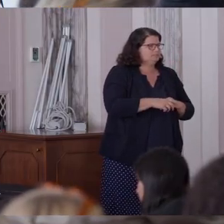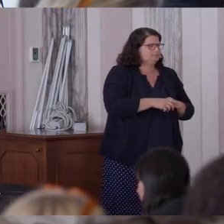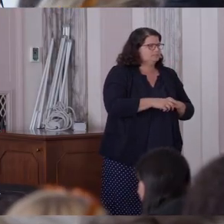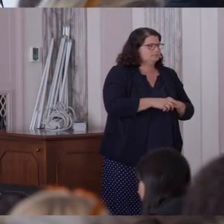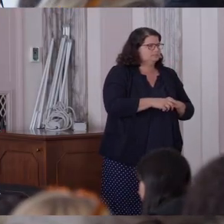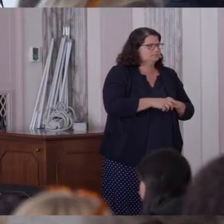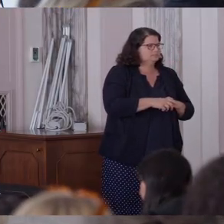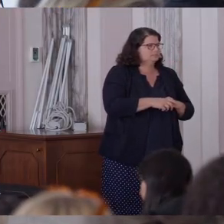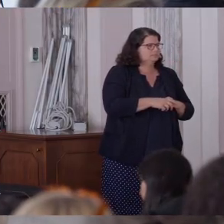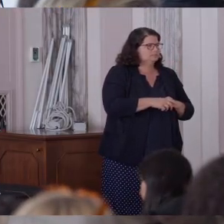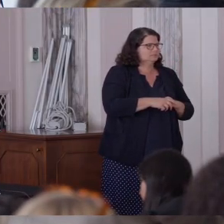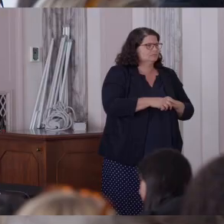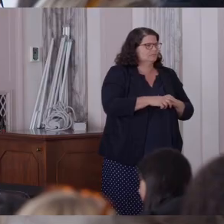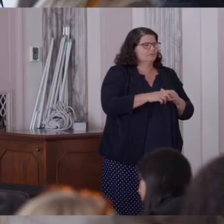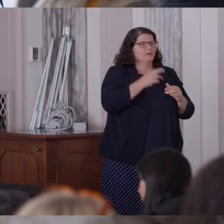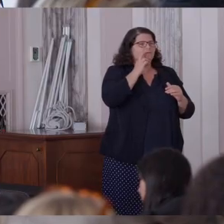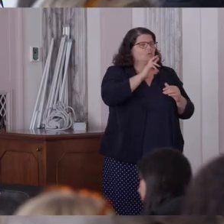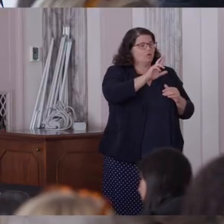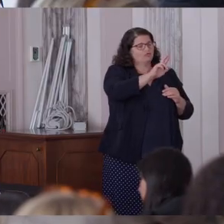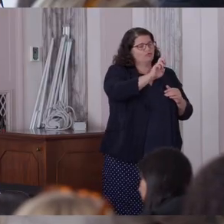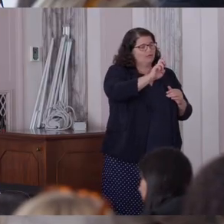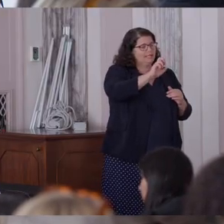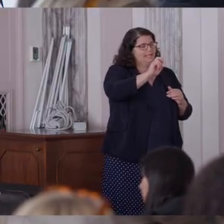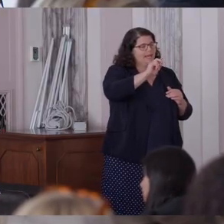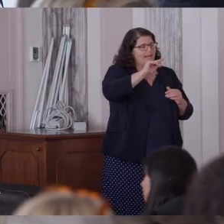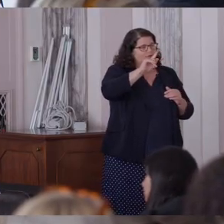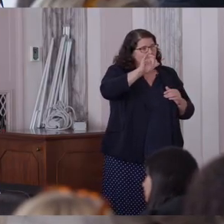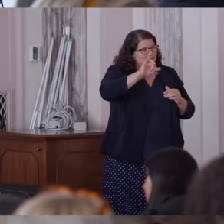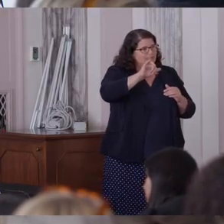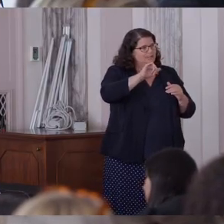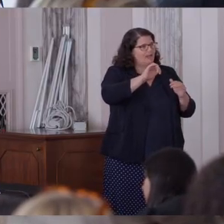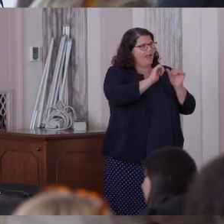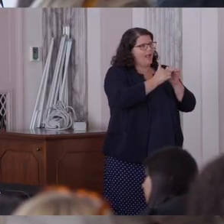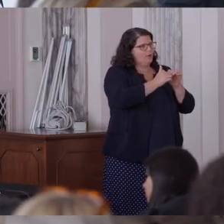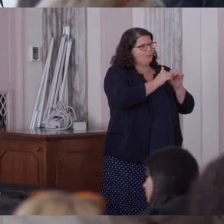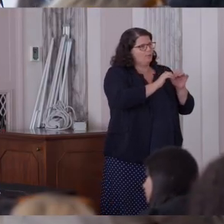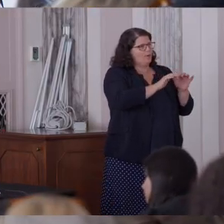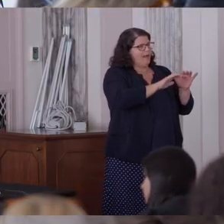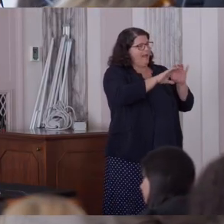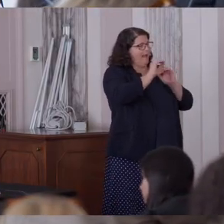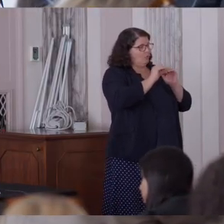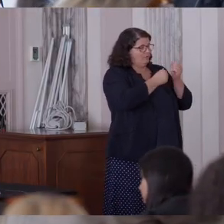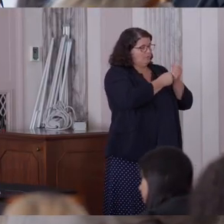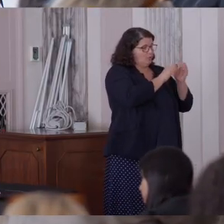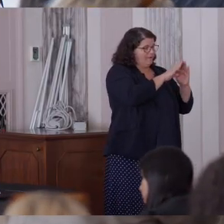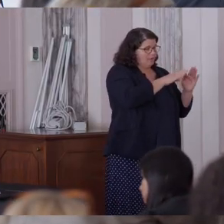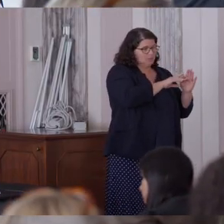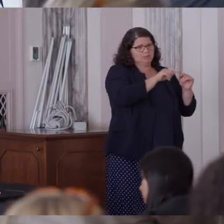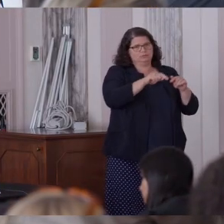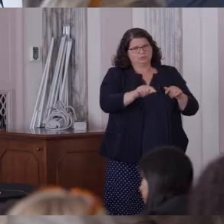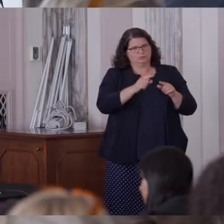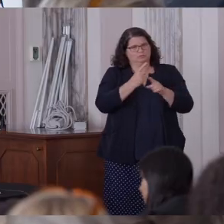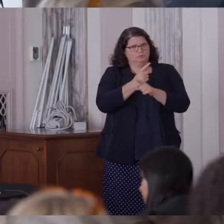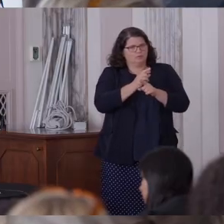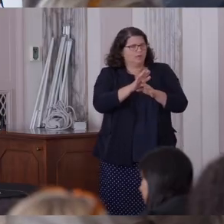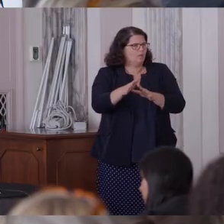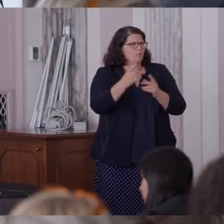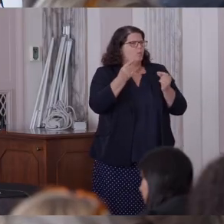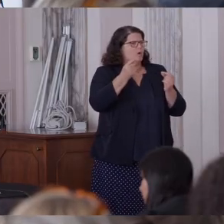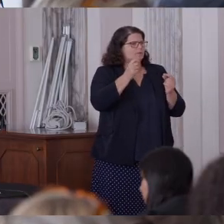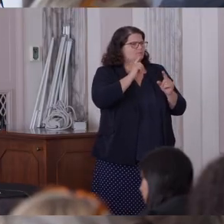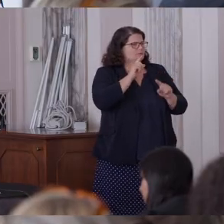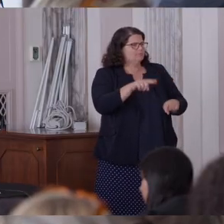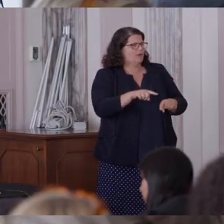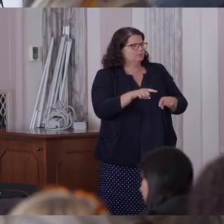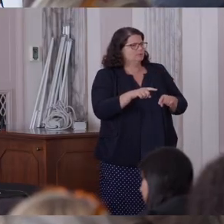115 waivers in terms of re-entry determination or services and programs, or even opioid settlement funds in terms of